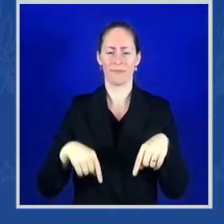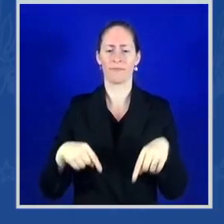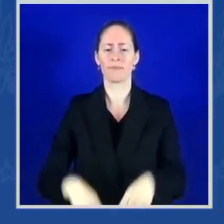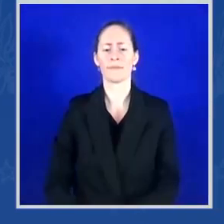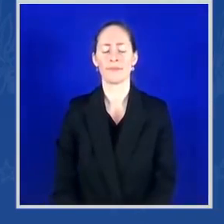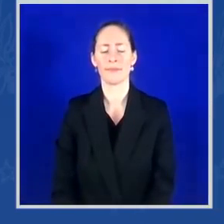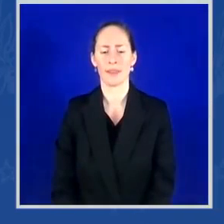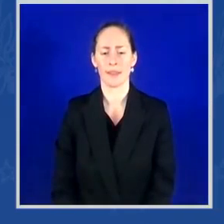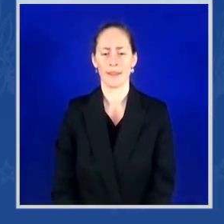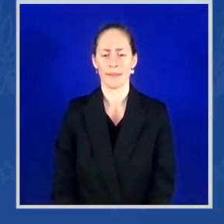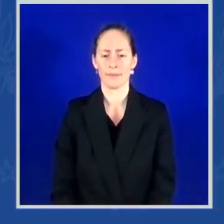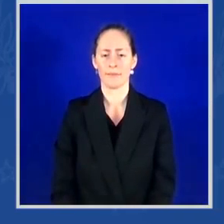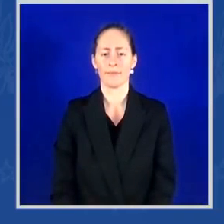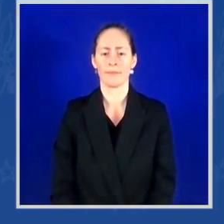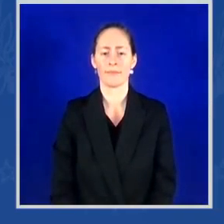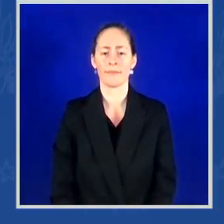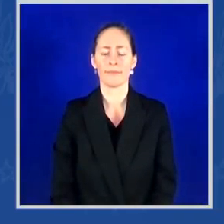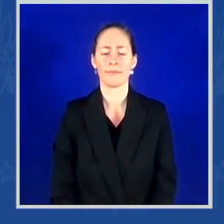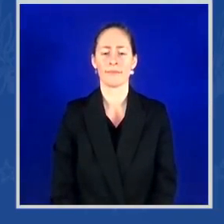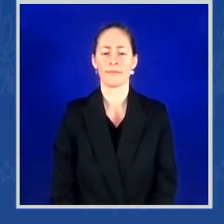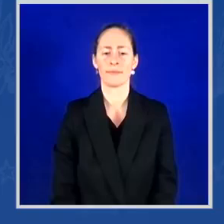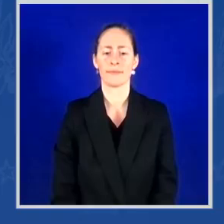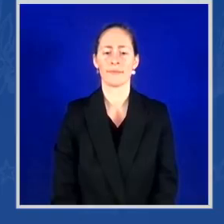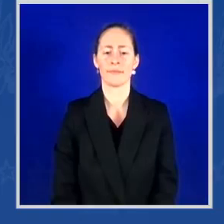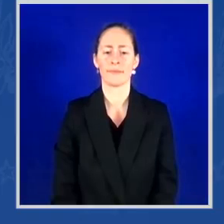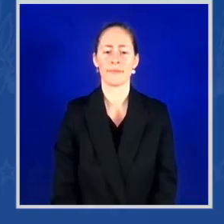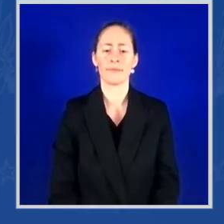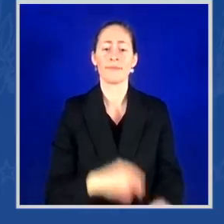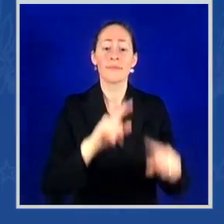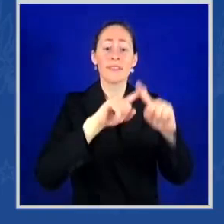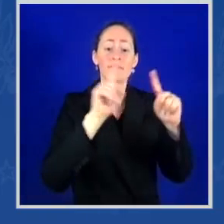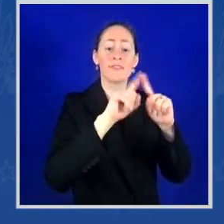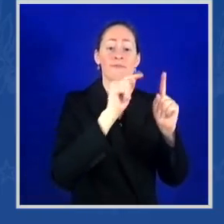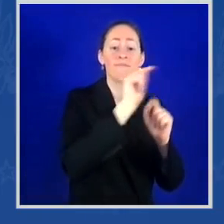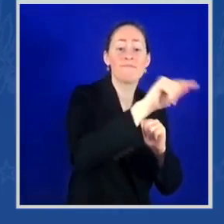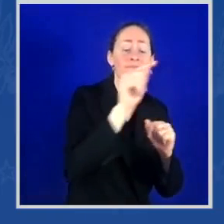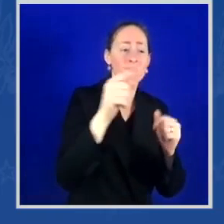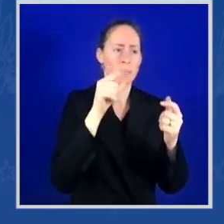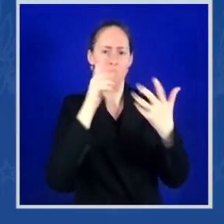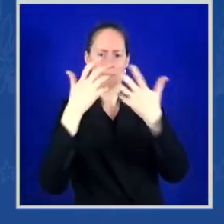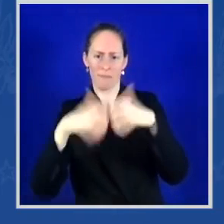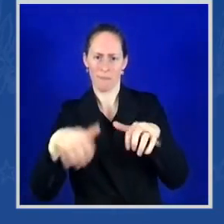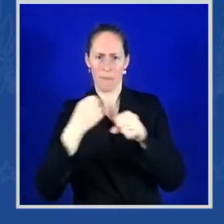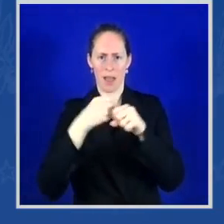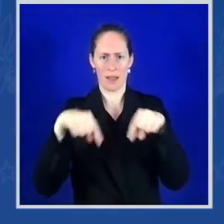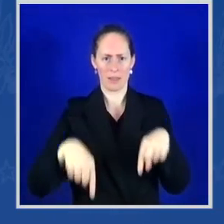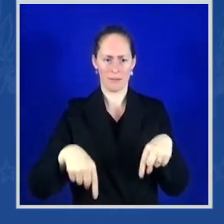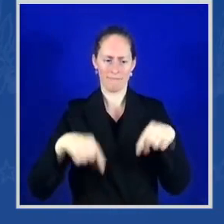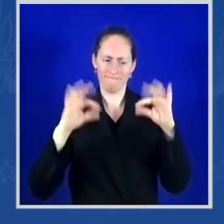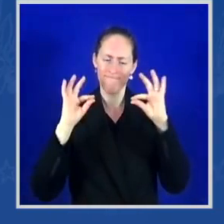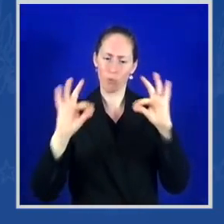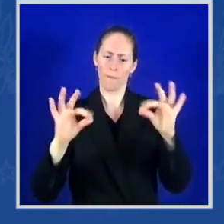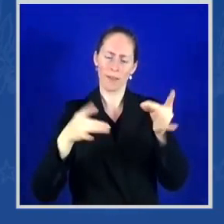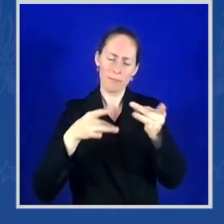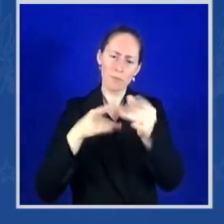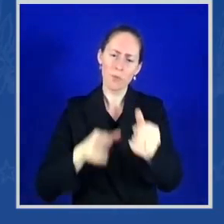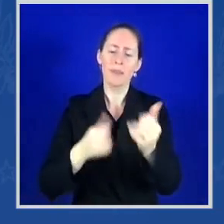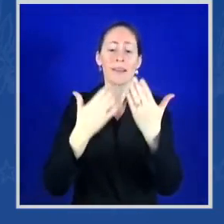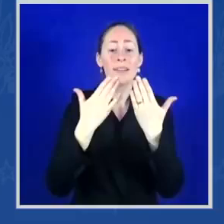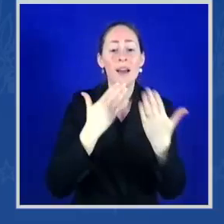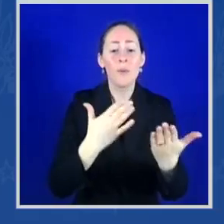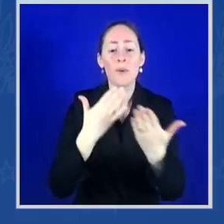together once again for all of us. But most of all, we're honored and proud to have you here, Mr.